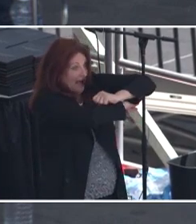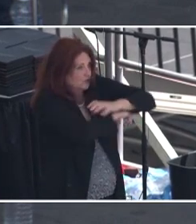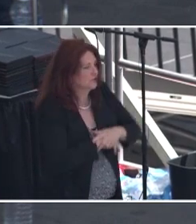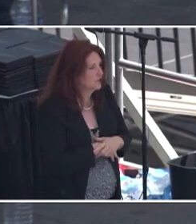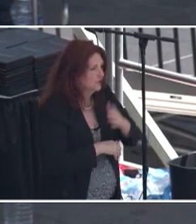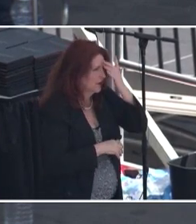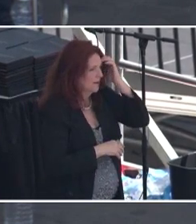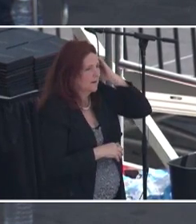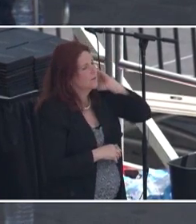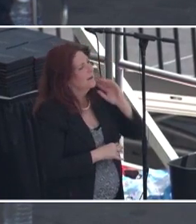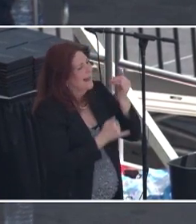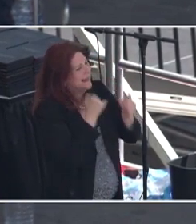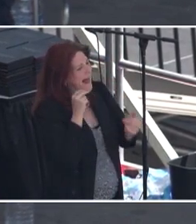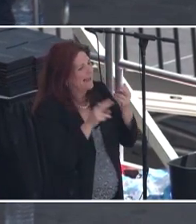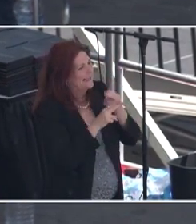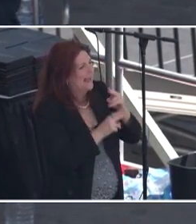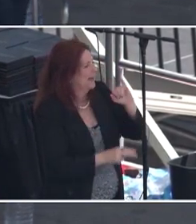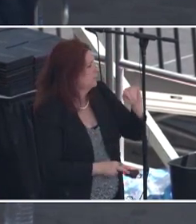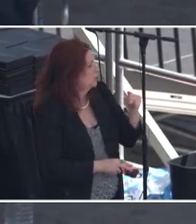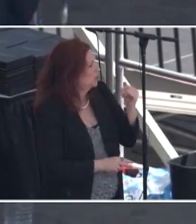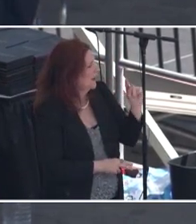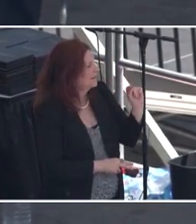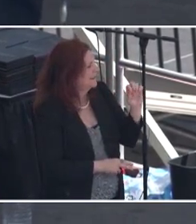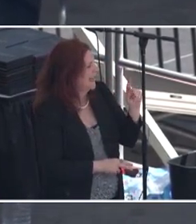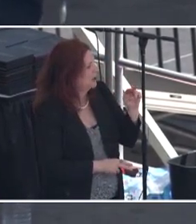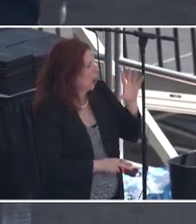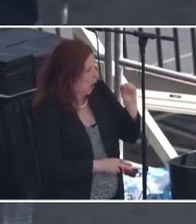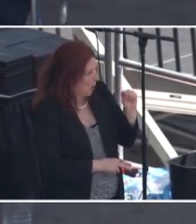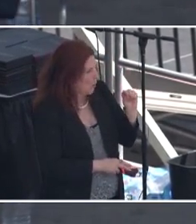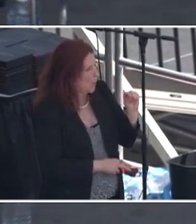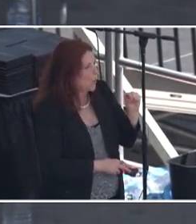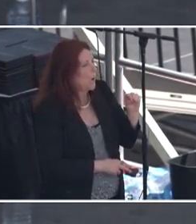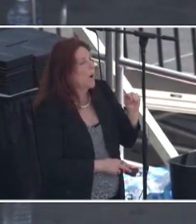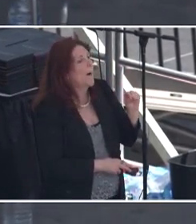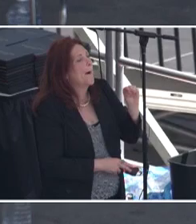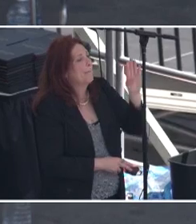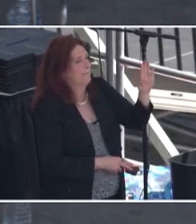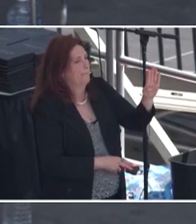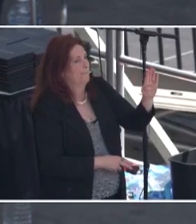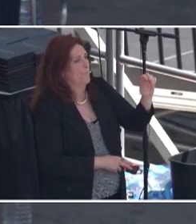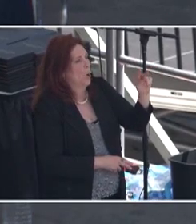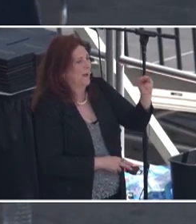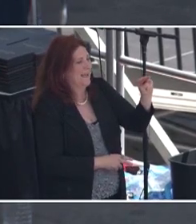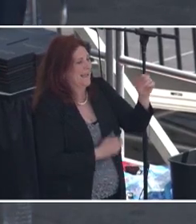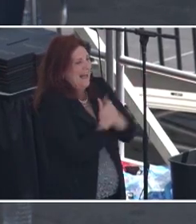James Tedesco III, Bergen County Executive.